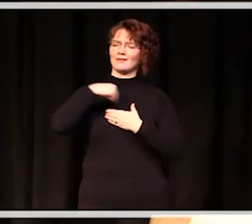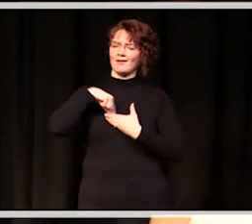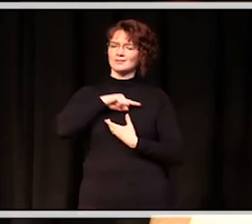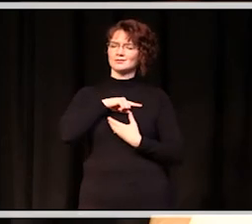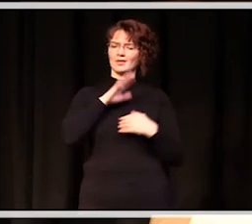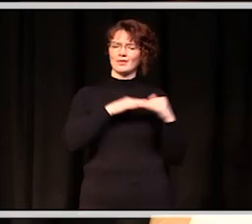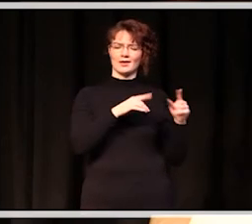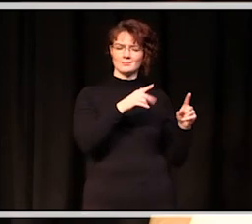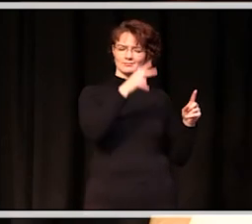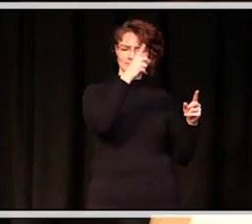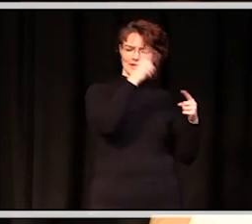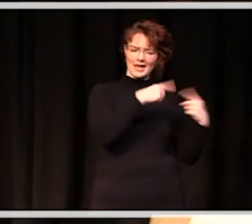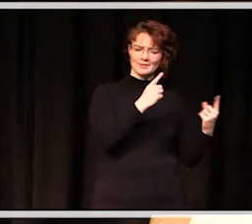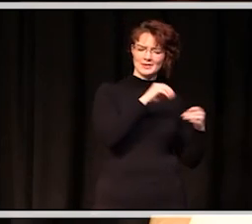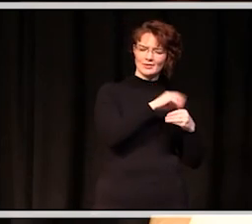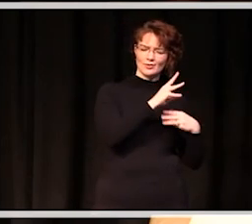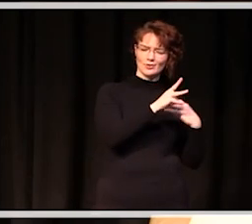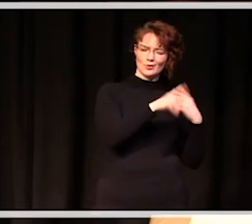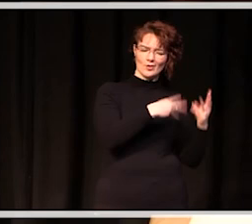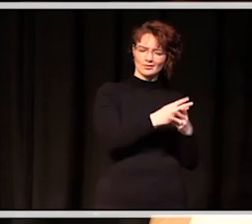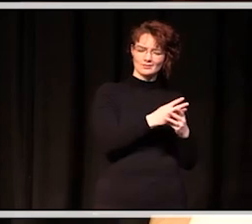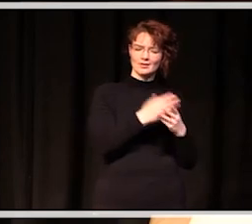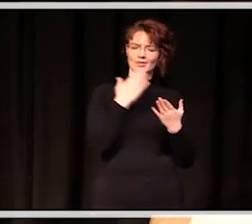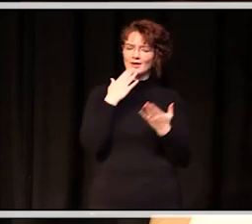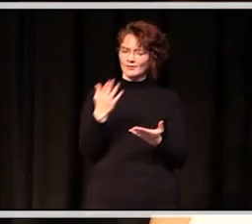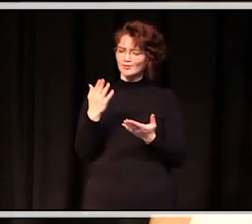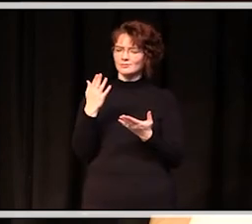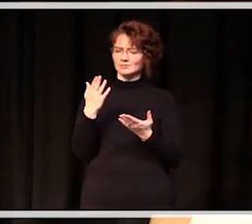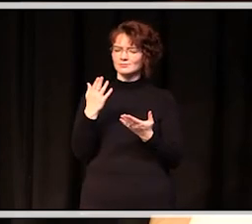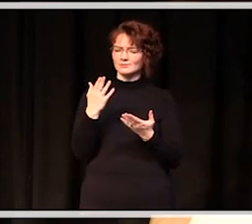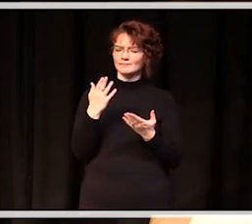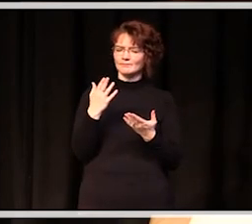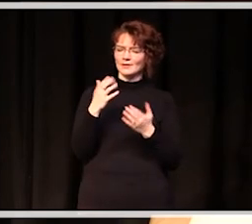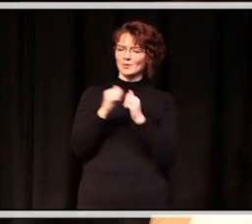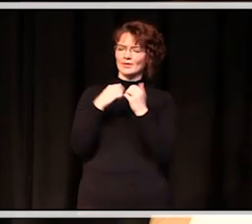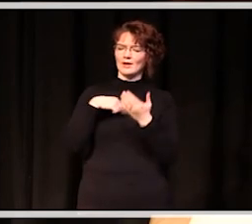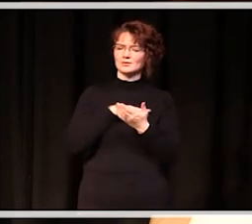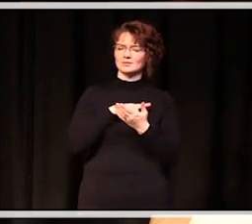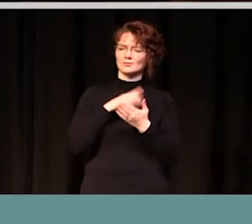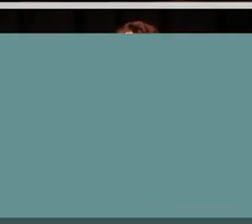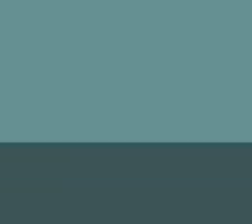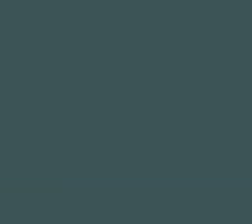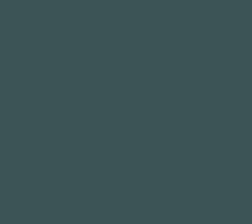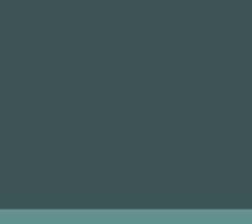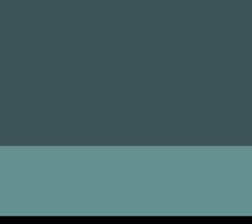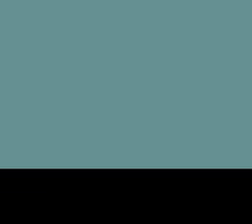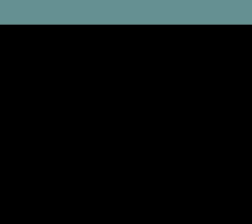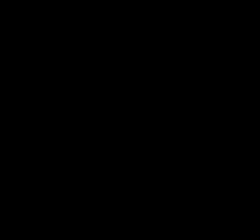Thank you, God, for being with us and revealing your heart to us. We pray this now in your name. Amen.